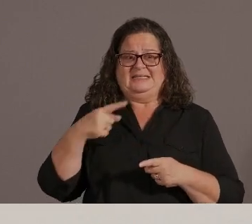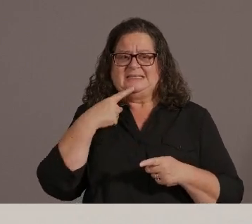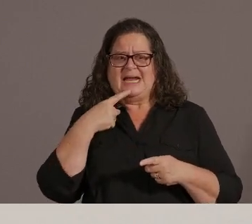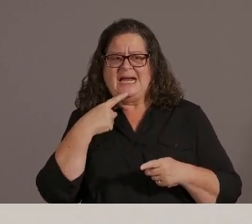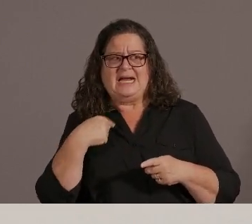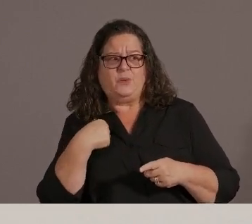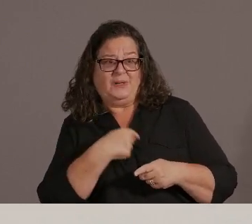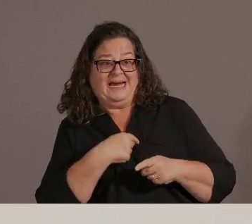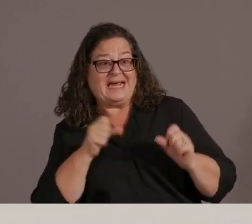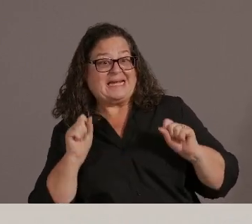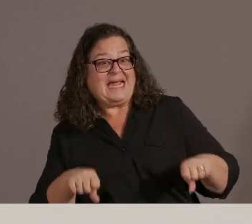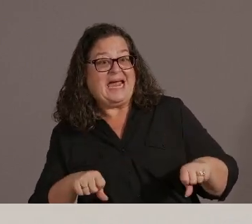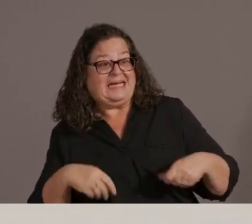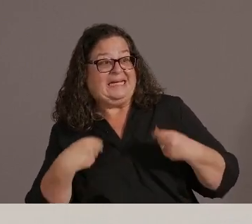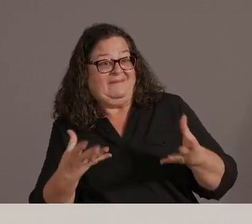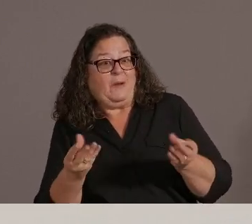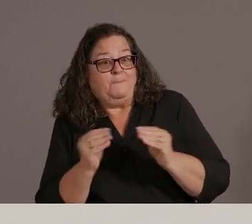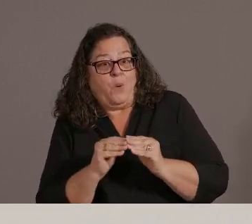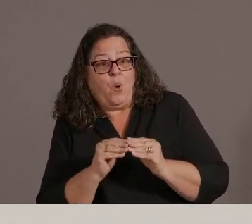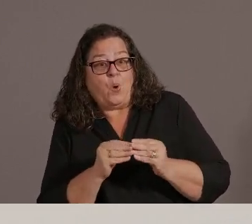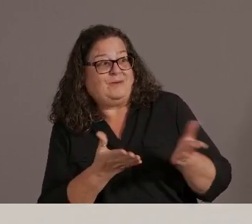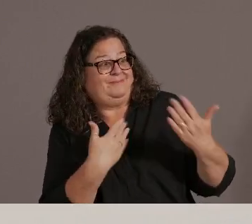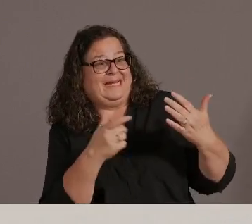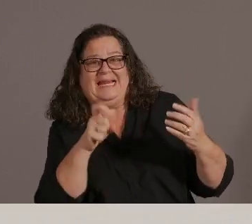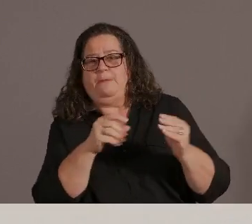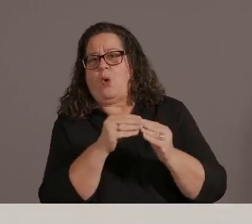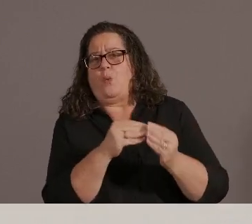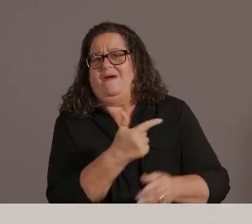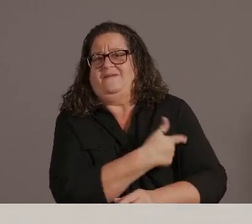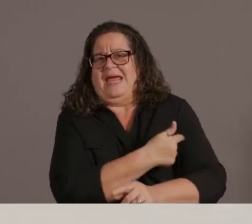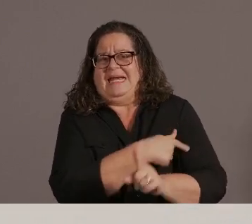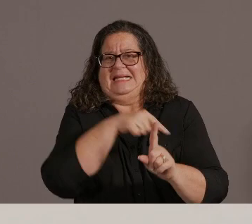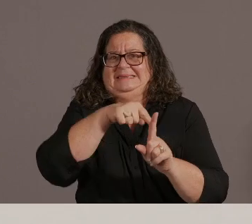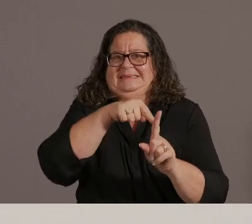into account some of those other sites that we're looking at,